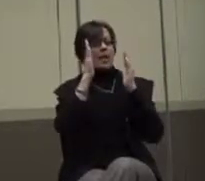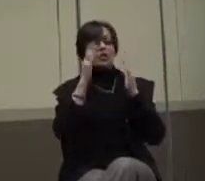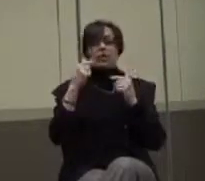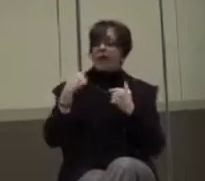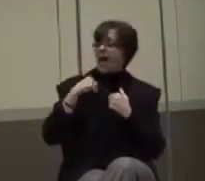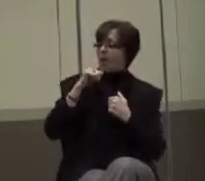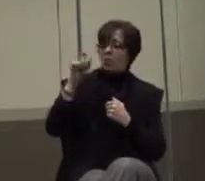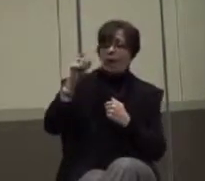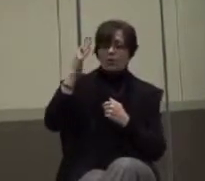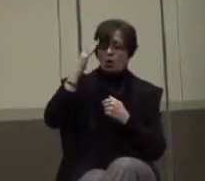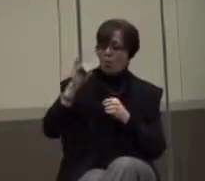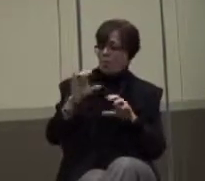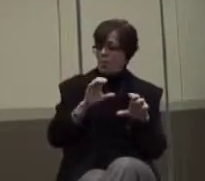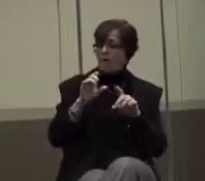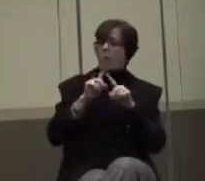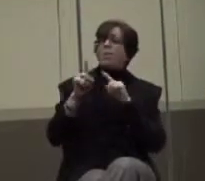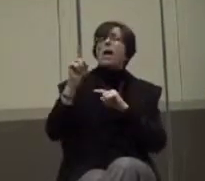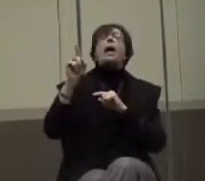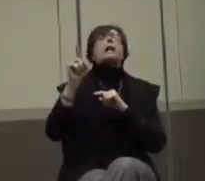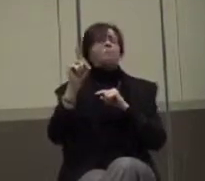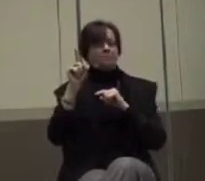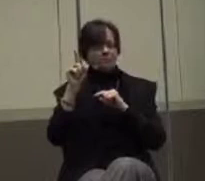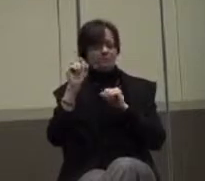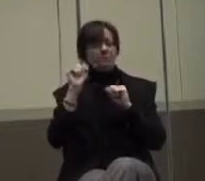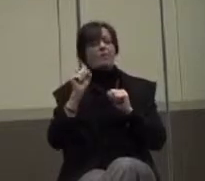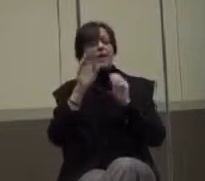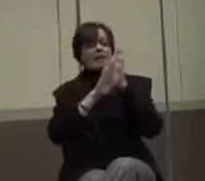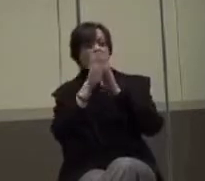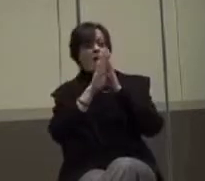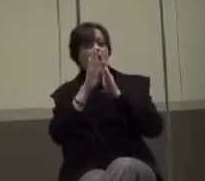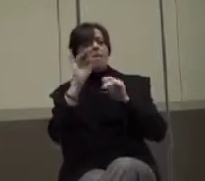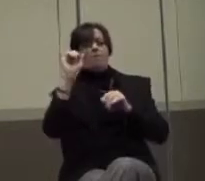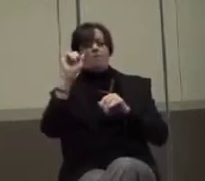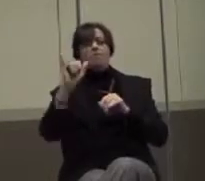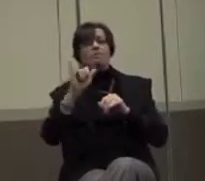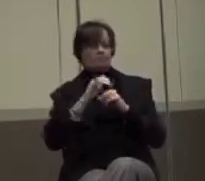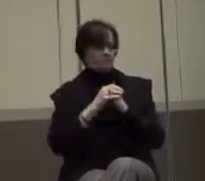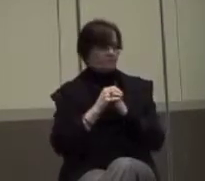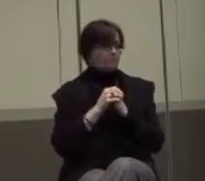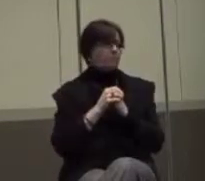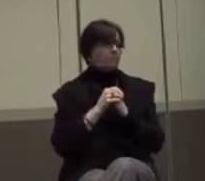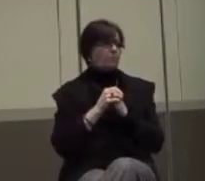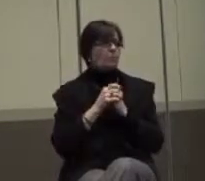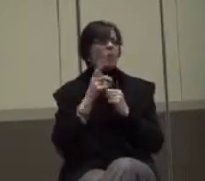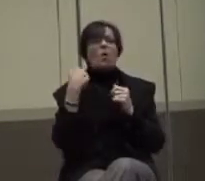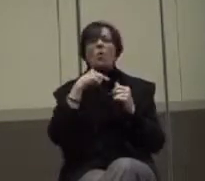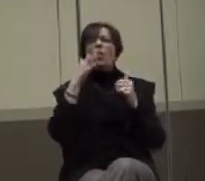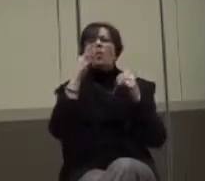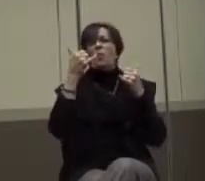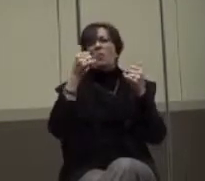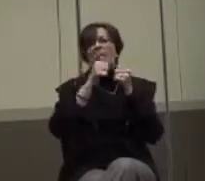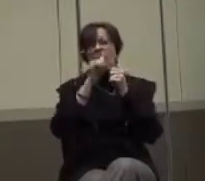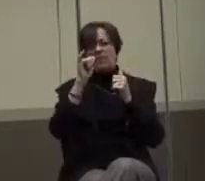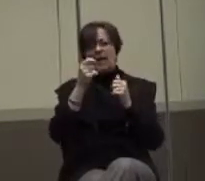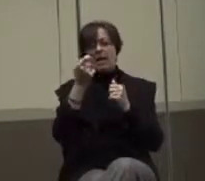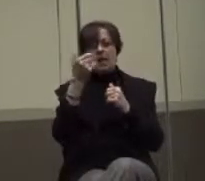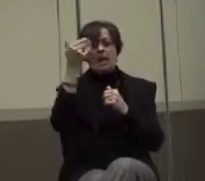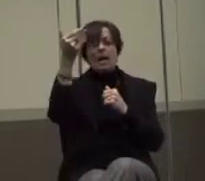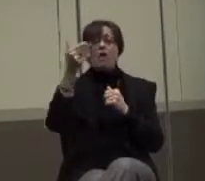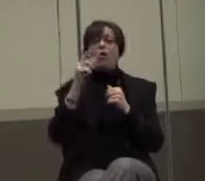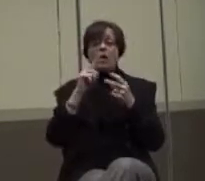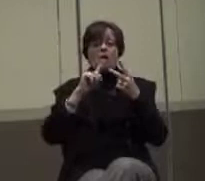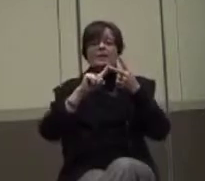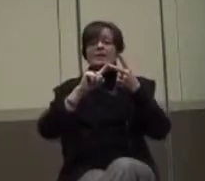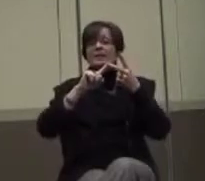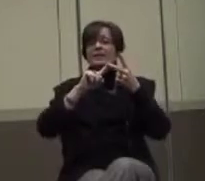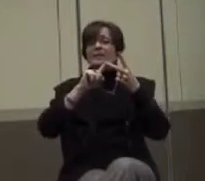knowing that than if you tell me what the behavior is. So we'll spend some time just kind of playing with that. We're going to do that a little bit later. The second set